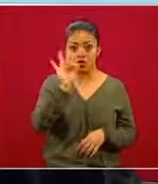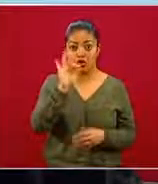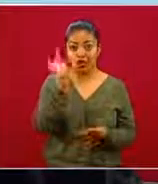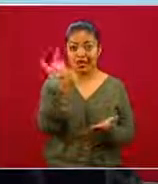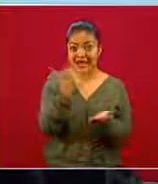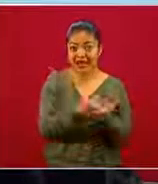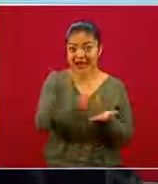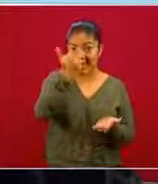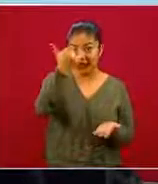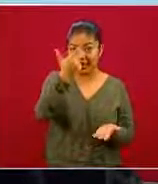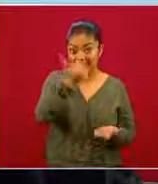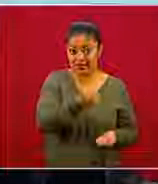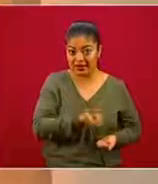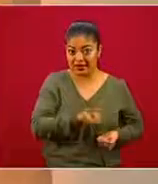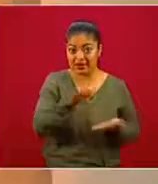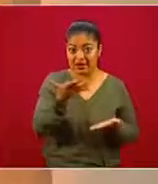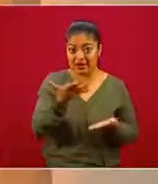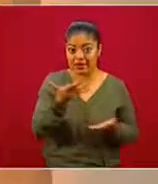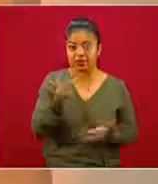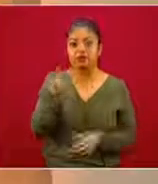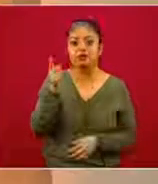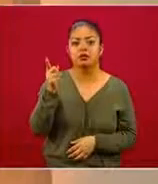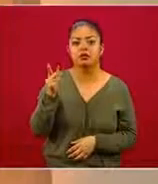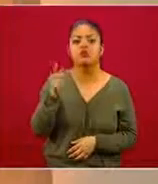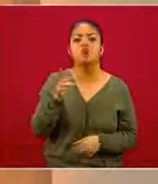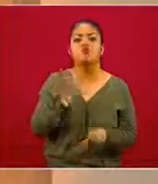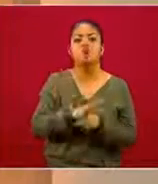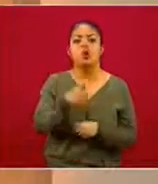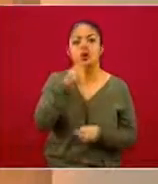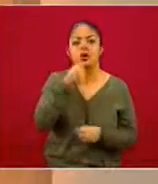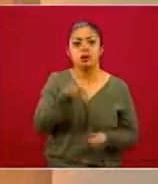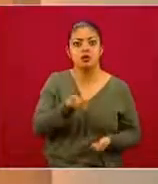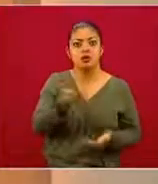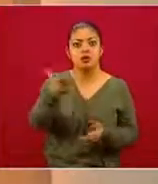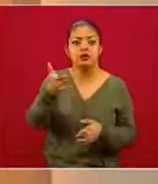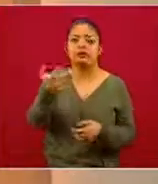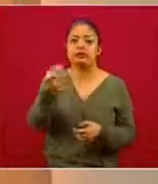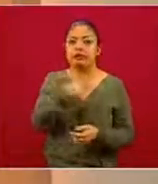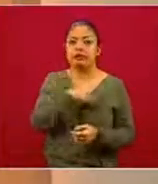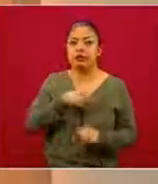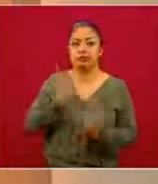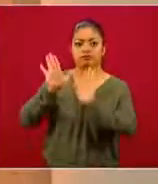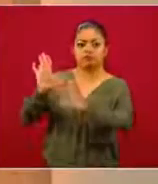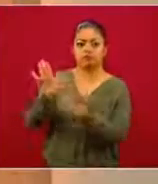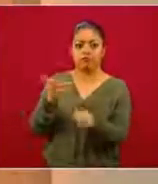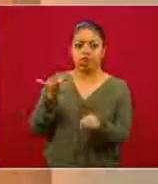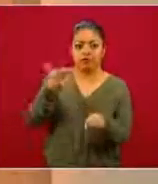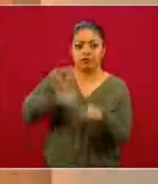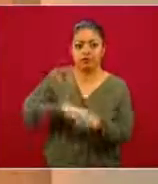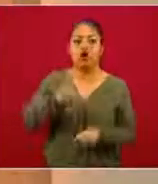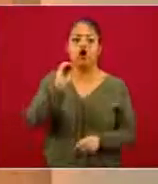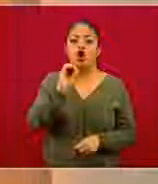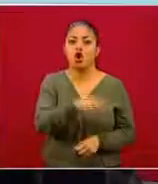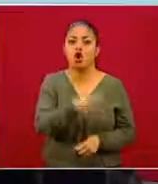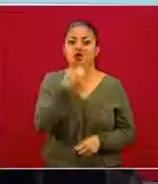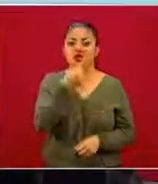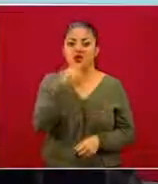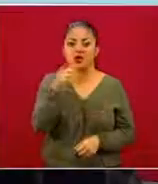So children who arrive to the ICU, who are these children who are